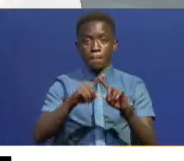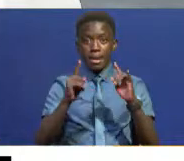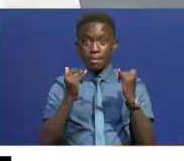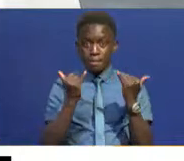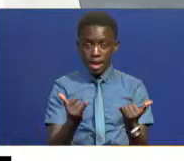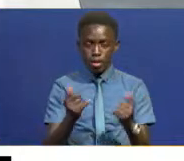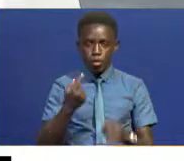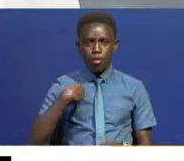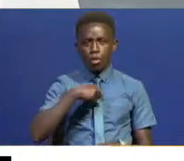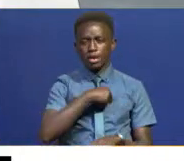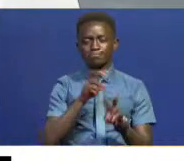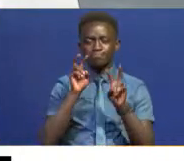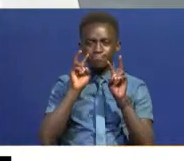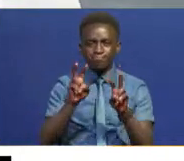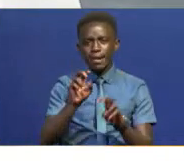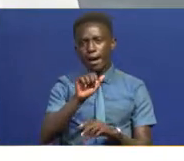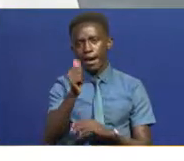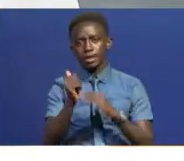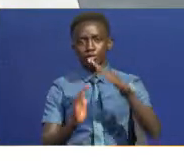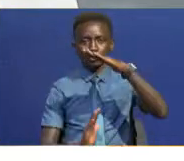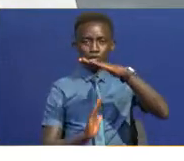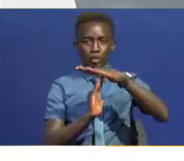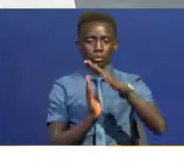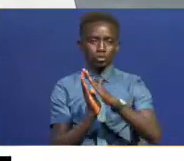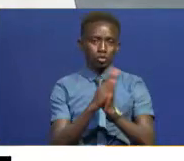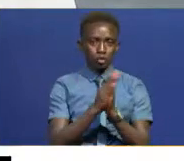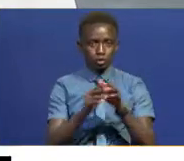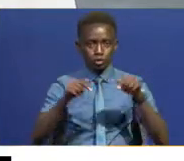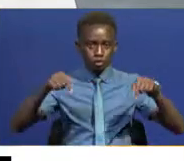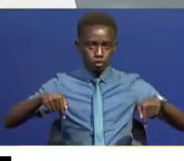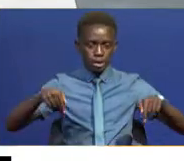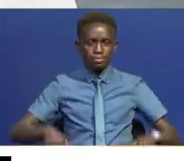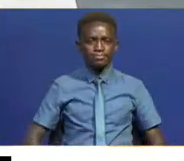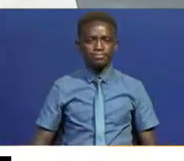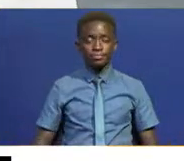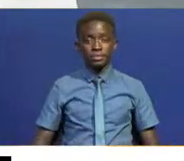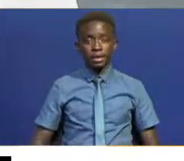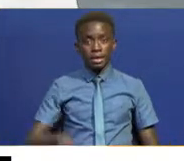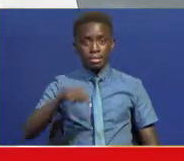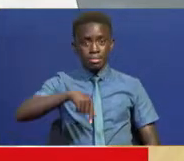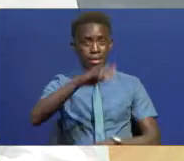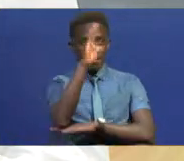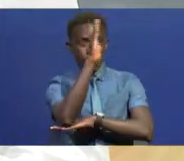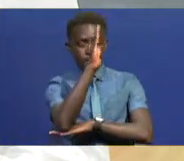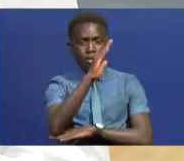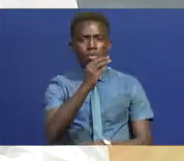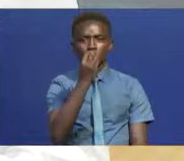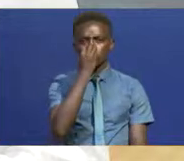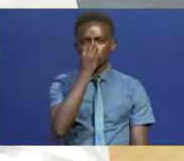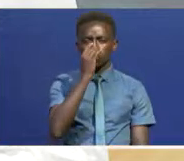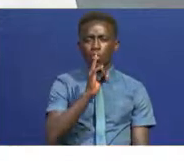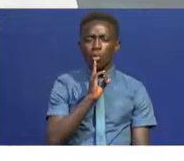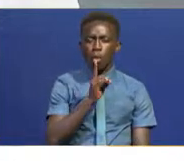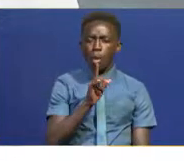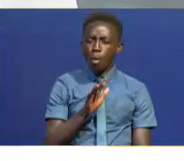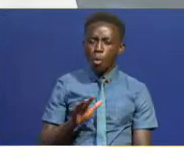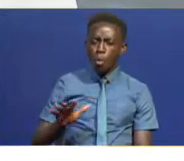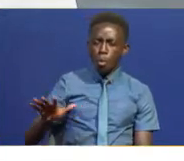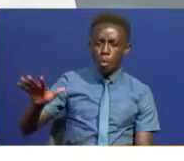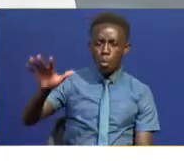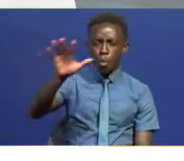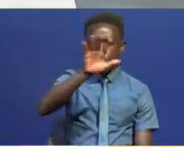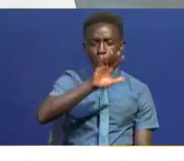let's look at other stories making headlines this afternoon. President William Ruto has ordered relevant state authorities to ensure